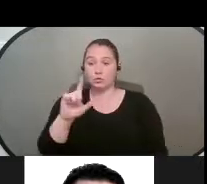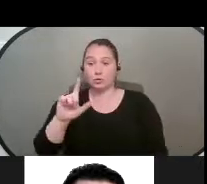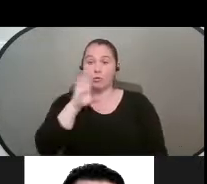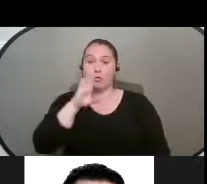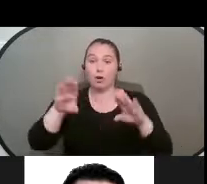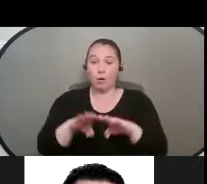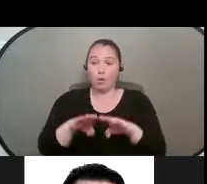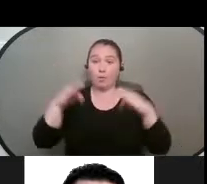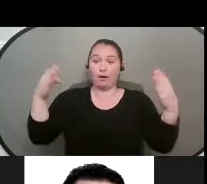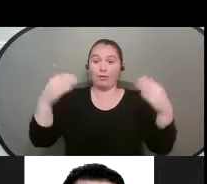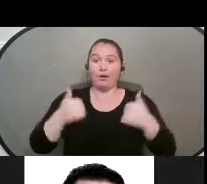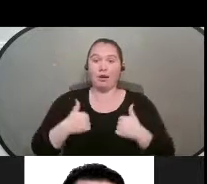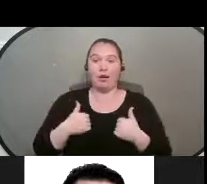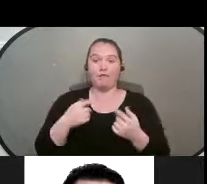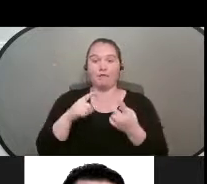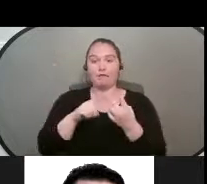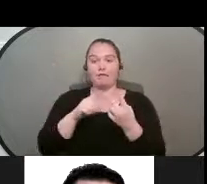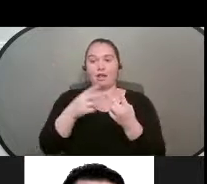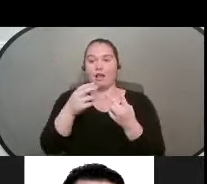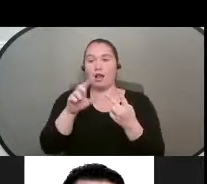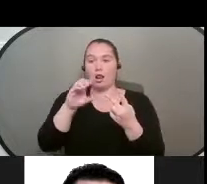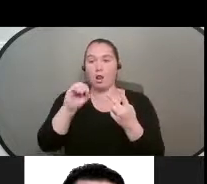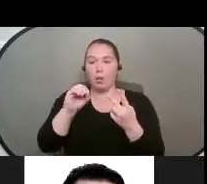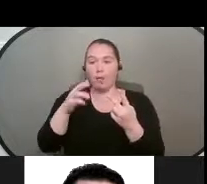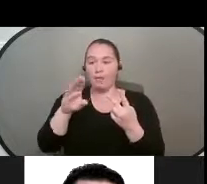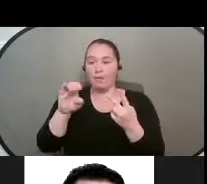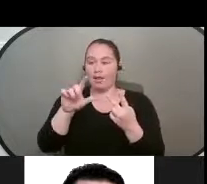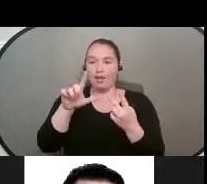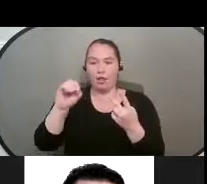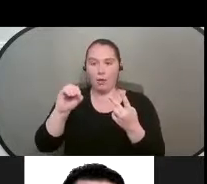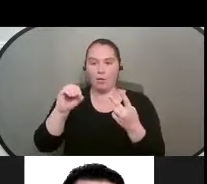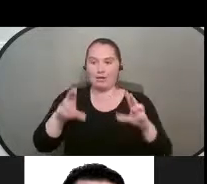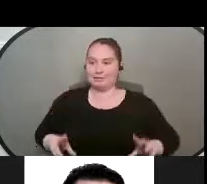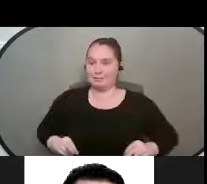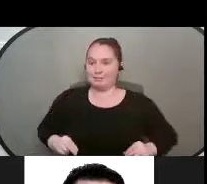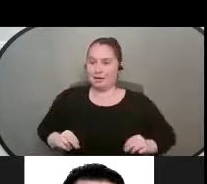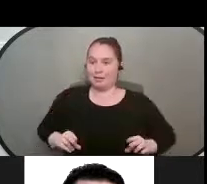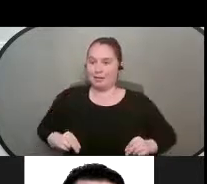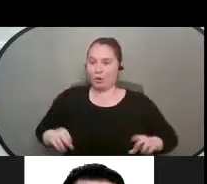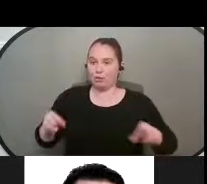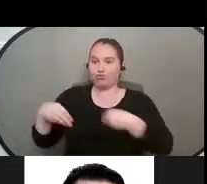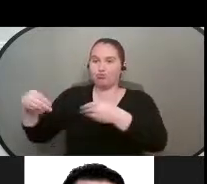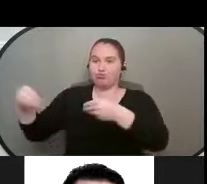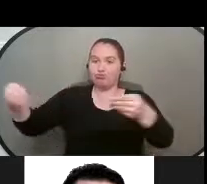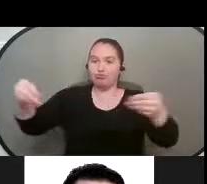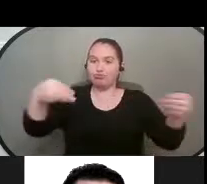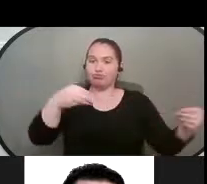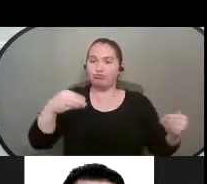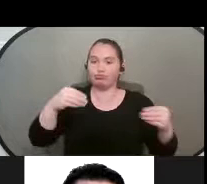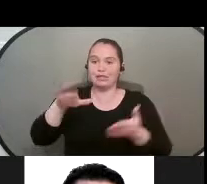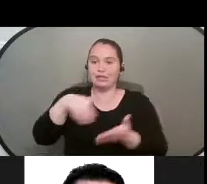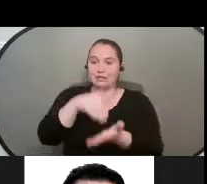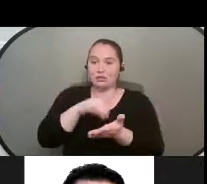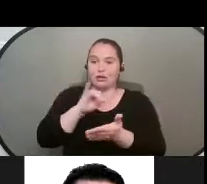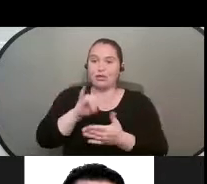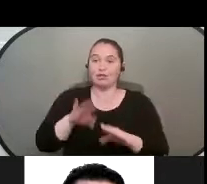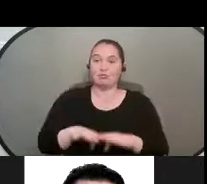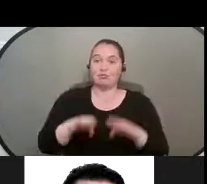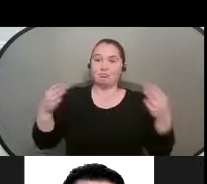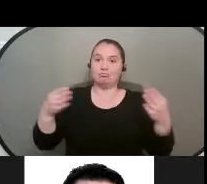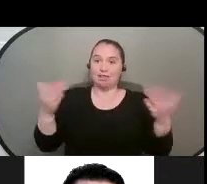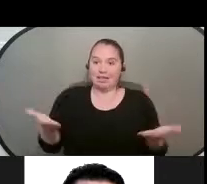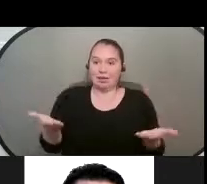got Hello Bello, which is a diaper distribution and manufacturing center, which is scheduled to open in